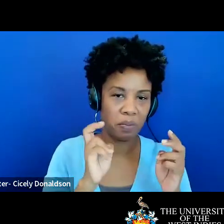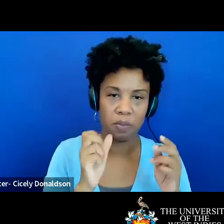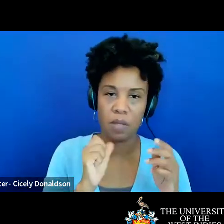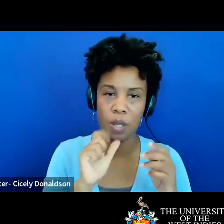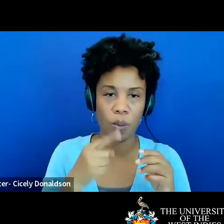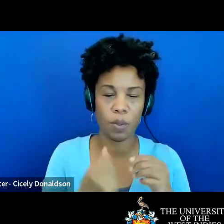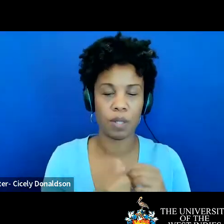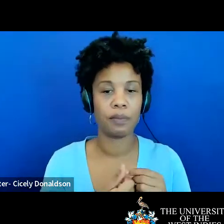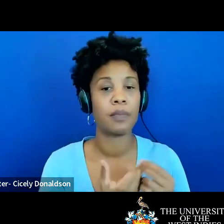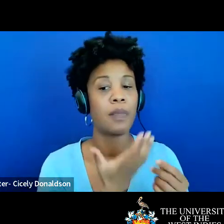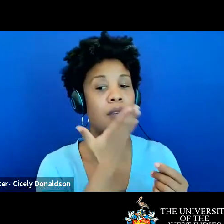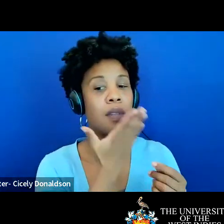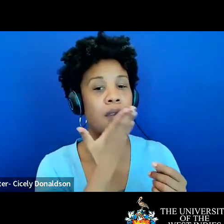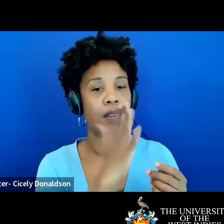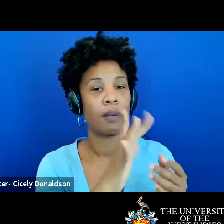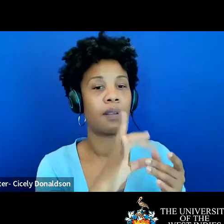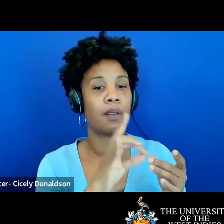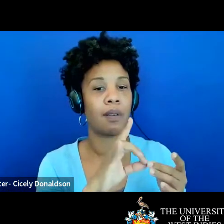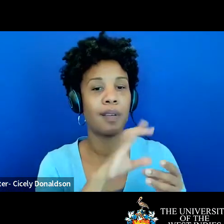We wait.